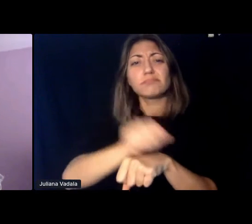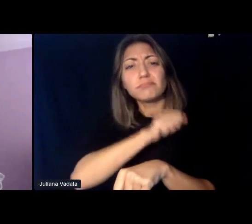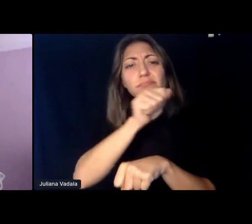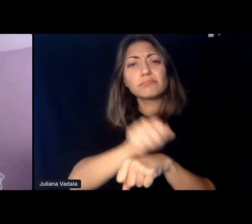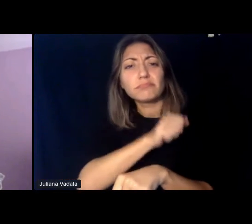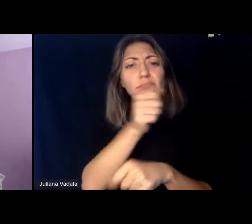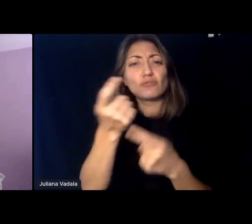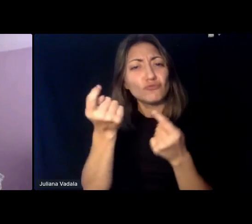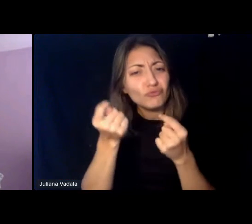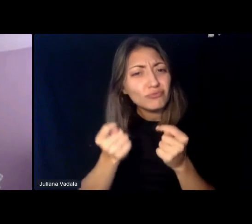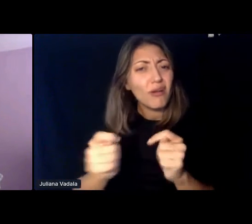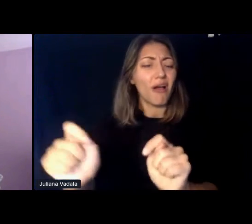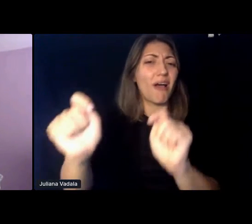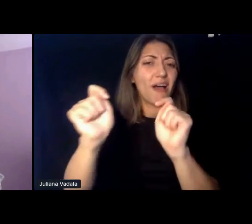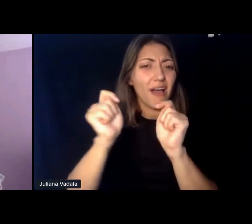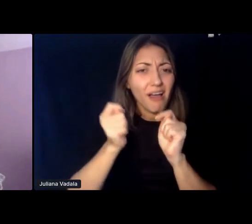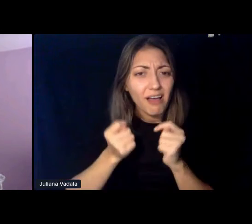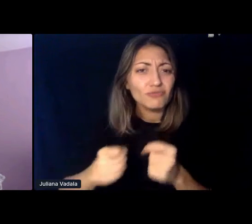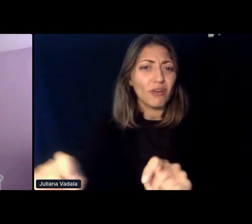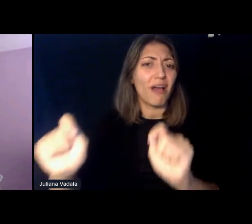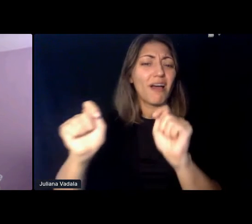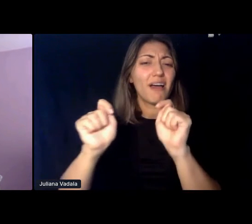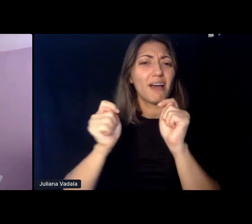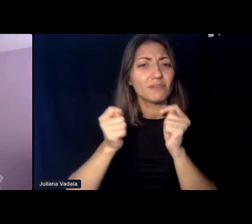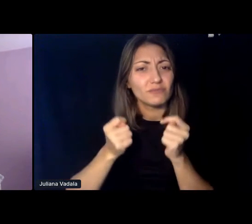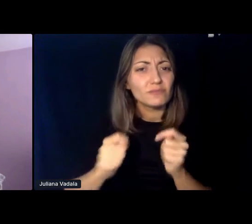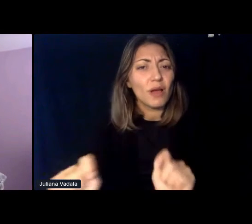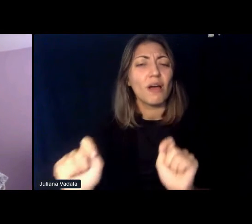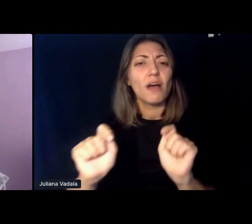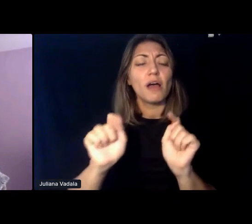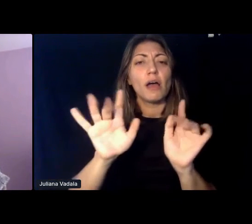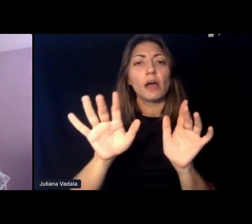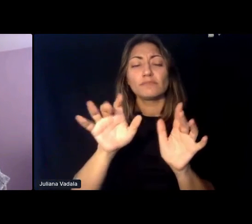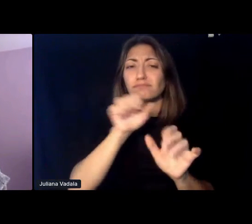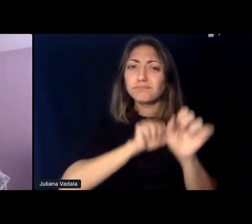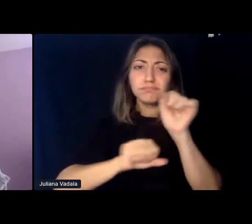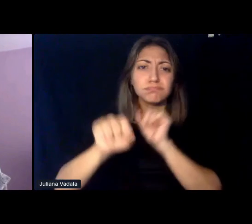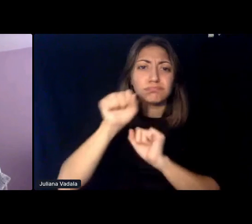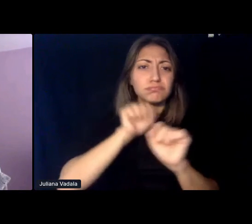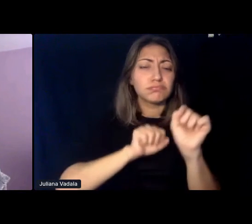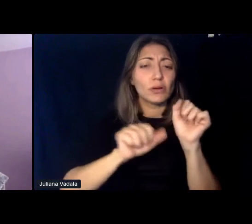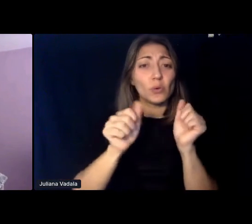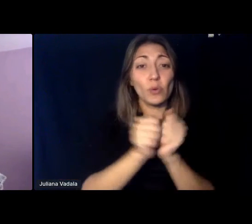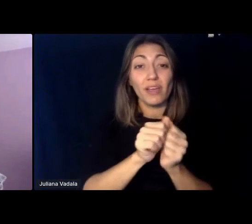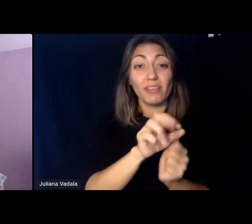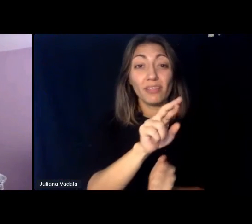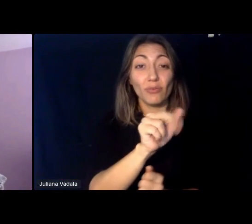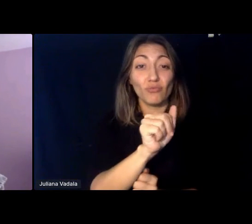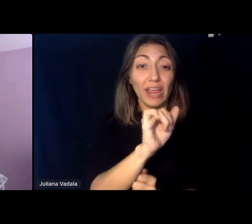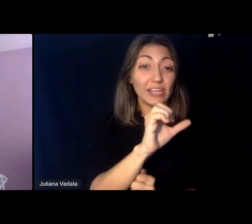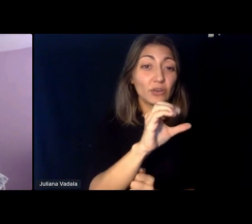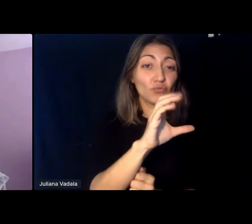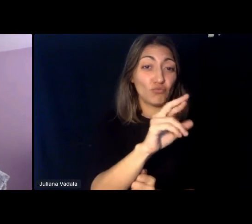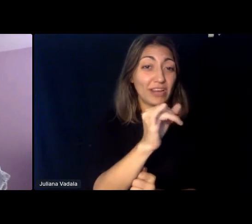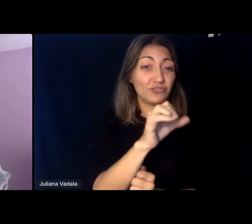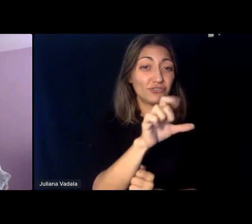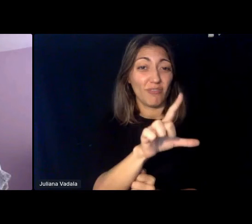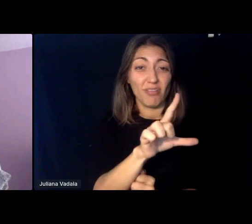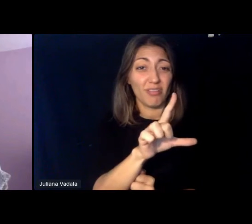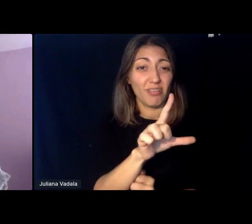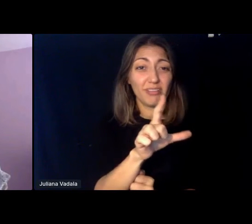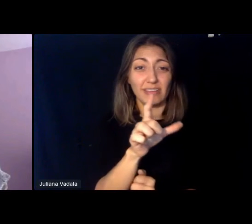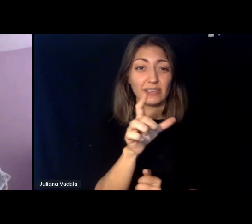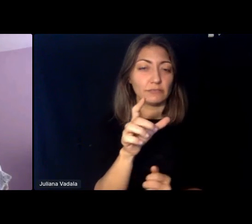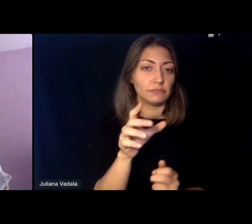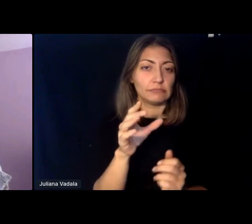encompassing, laden with racial and environmental justice, together with a clear need for systemic change,